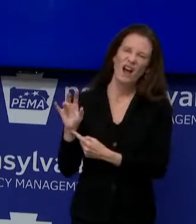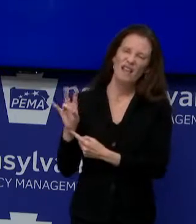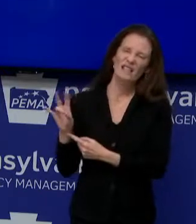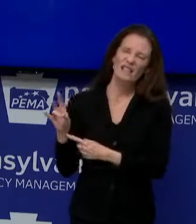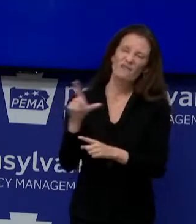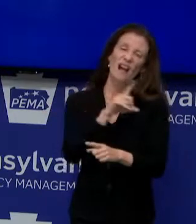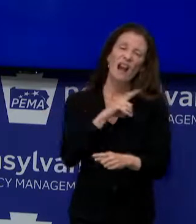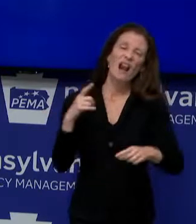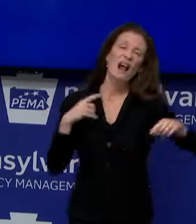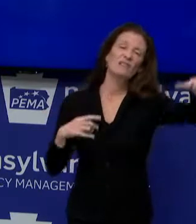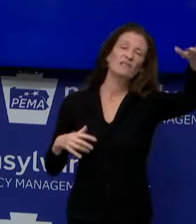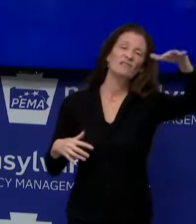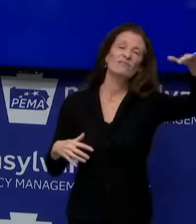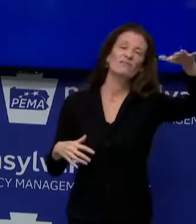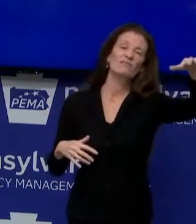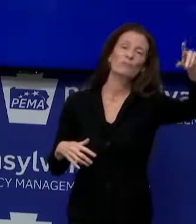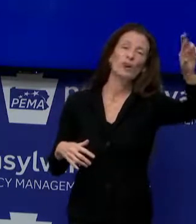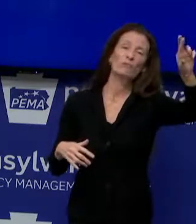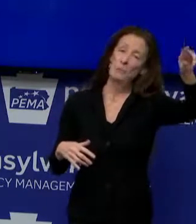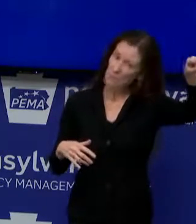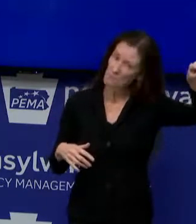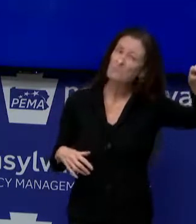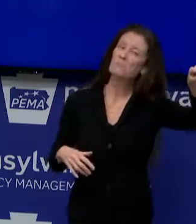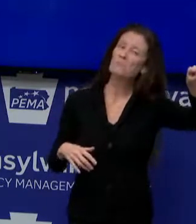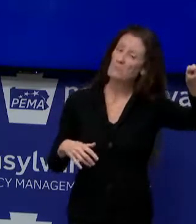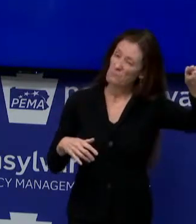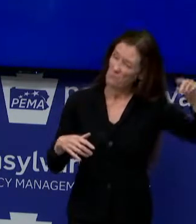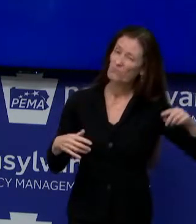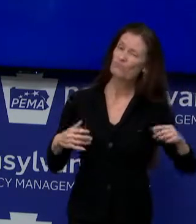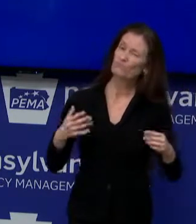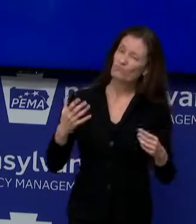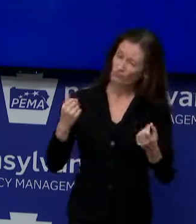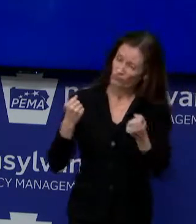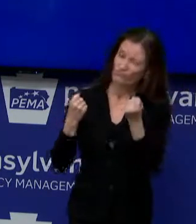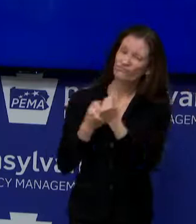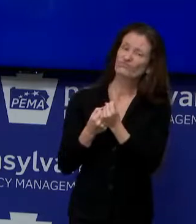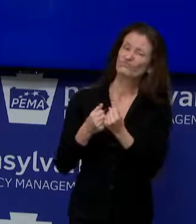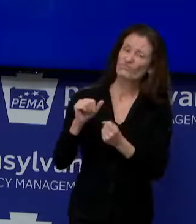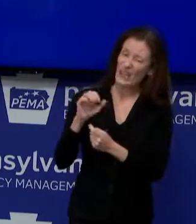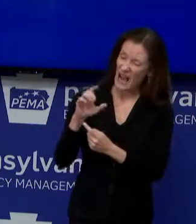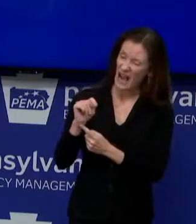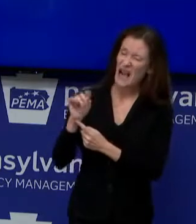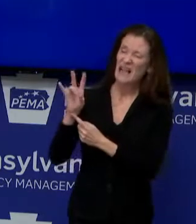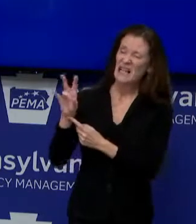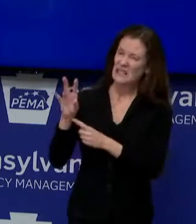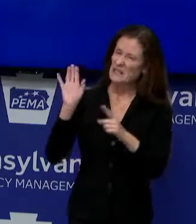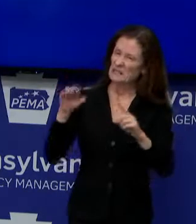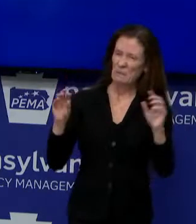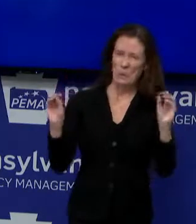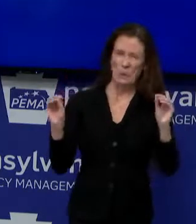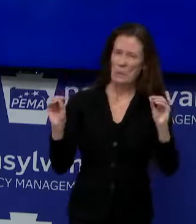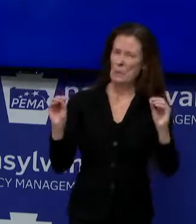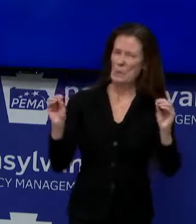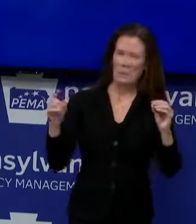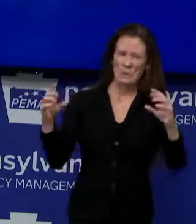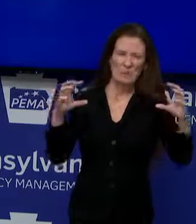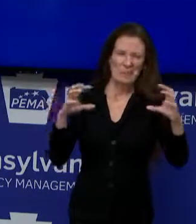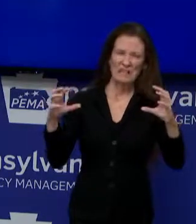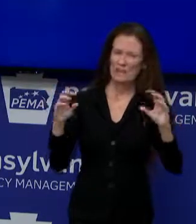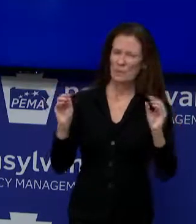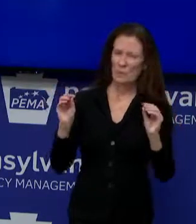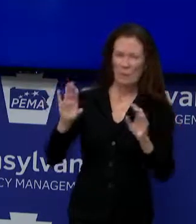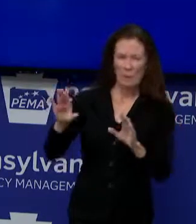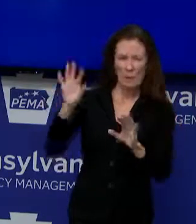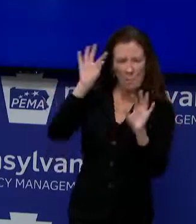Republican Party had the majority in both the House and the Senate. And I think we need to remember that. And I think it